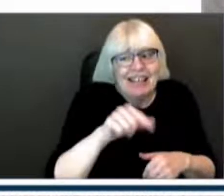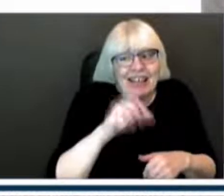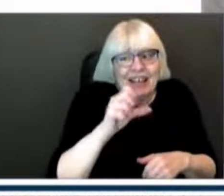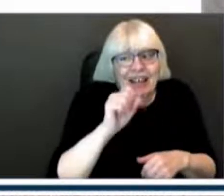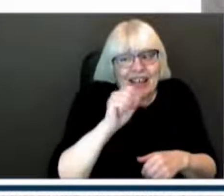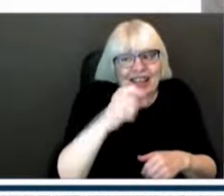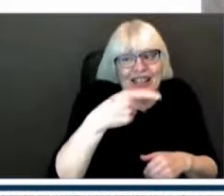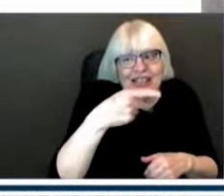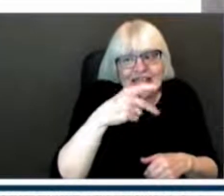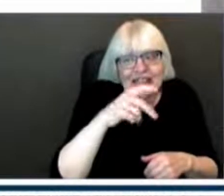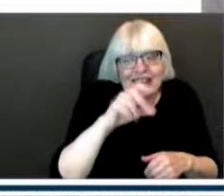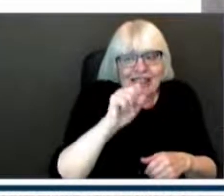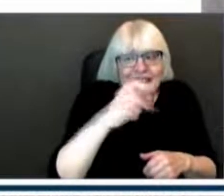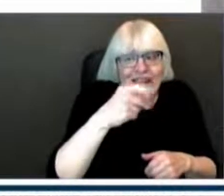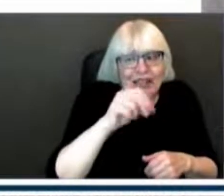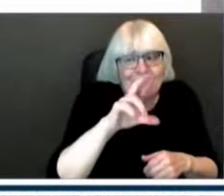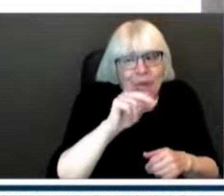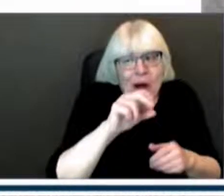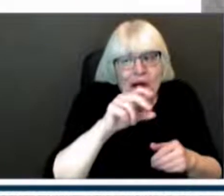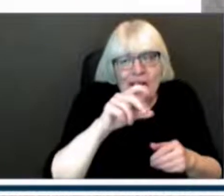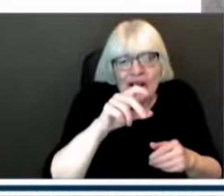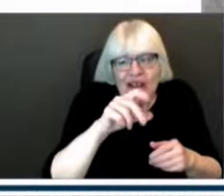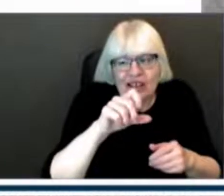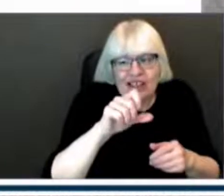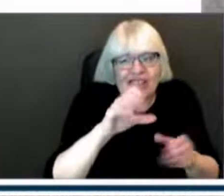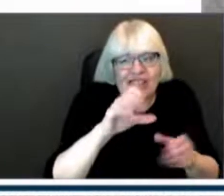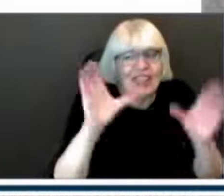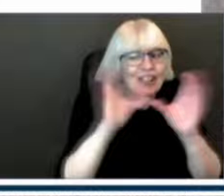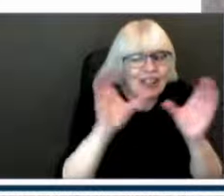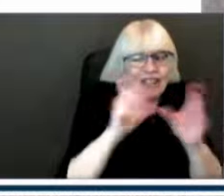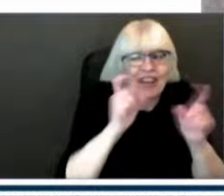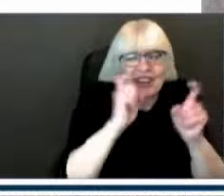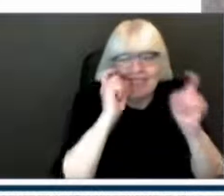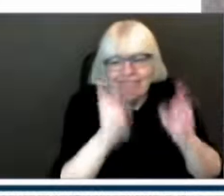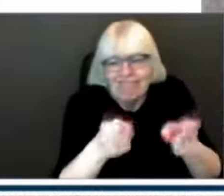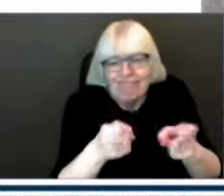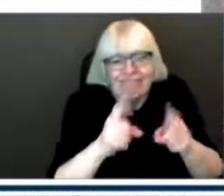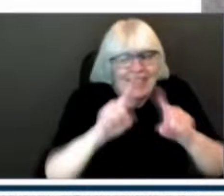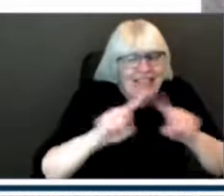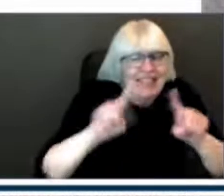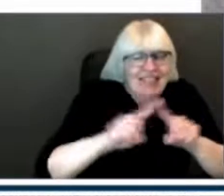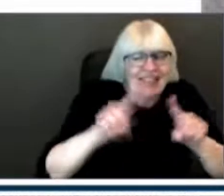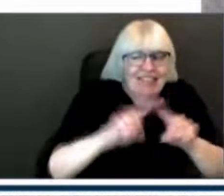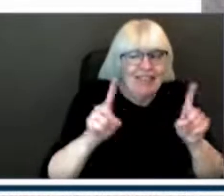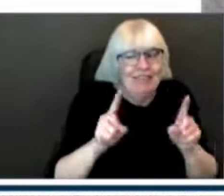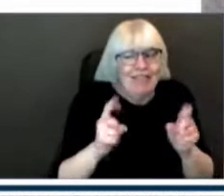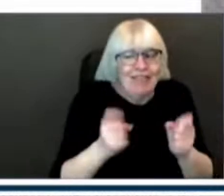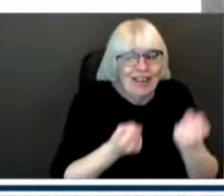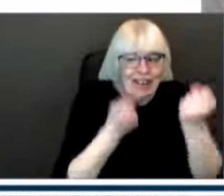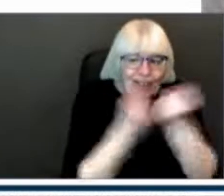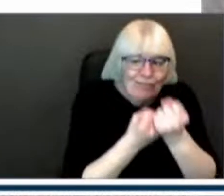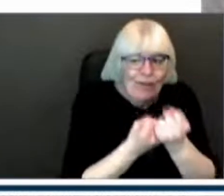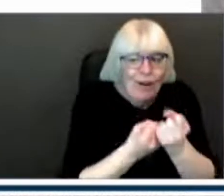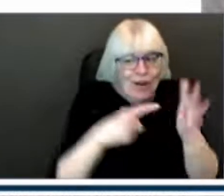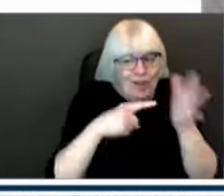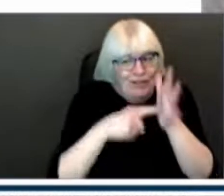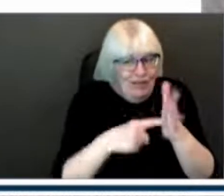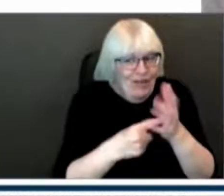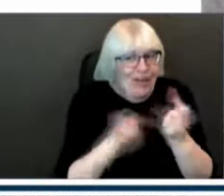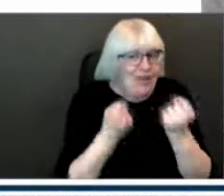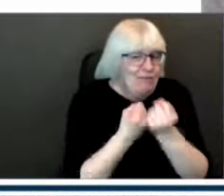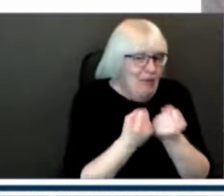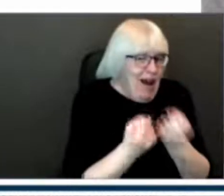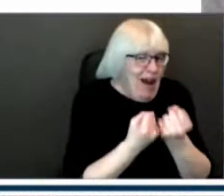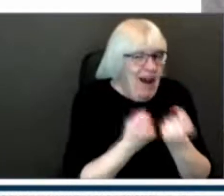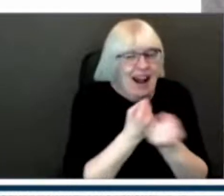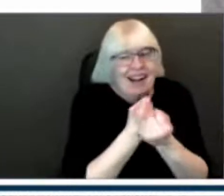right now. I encourage everyone to show their local businesses some love as we move forward, and certainly as we move